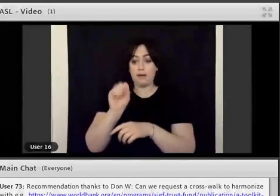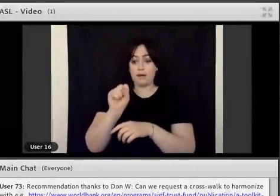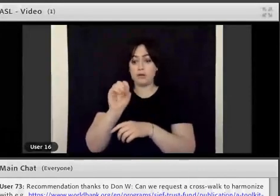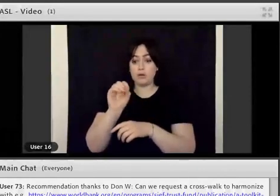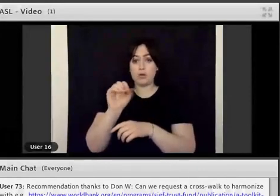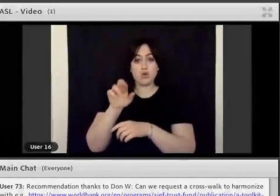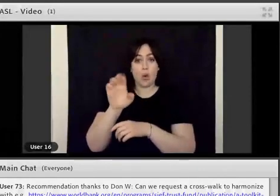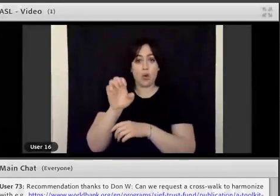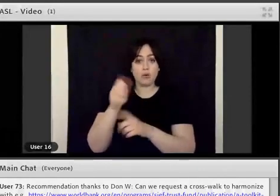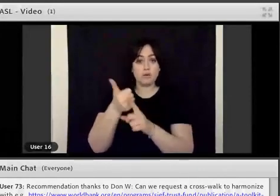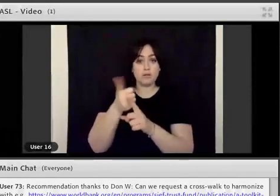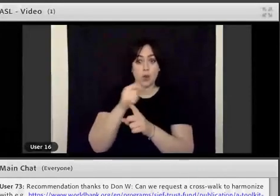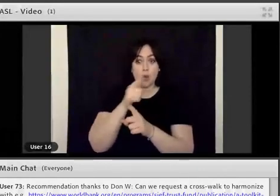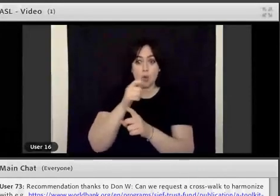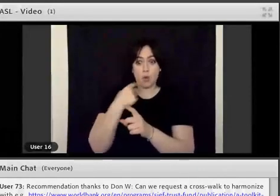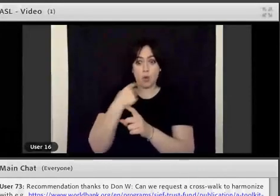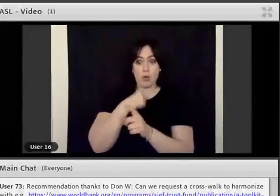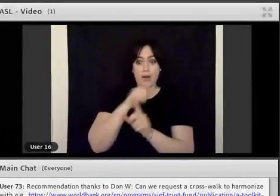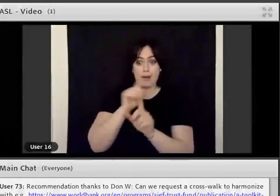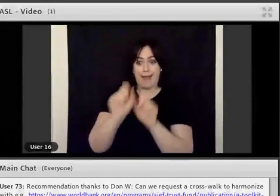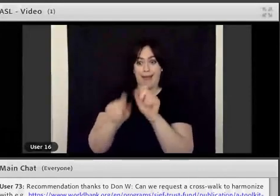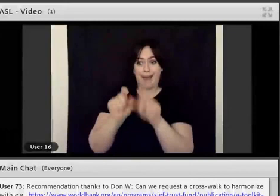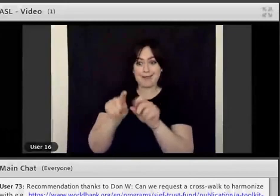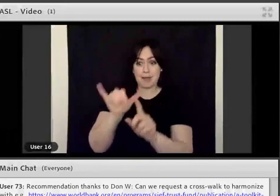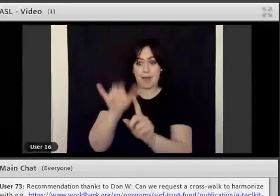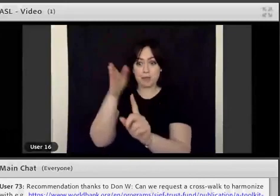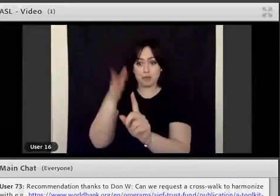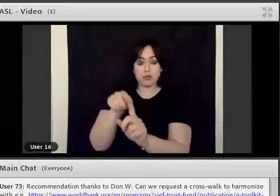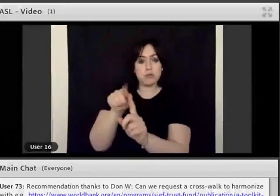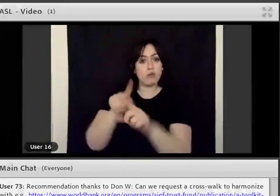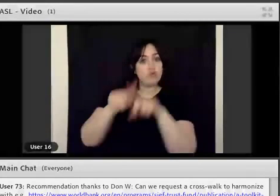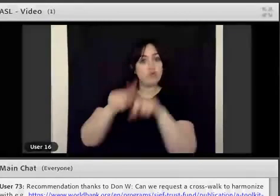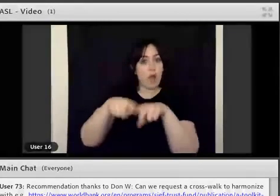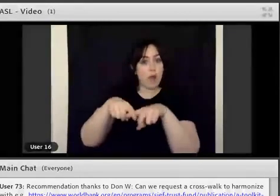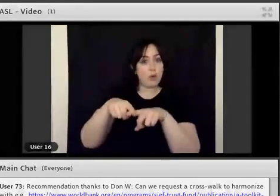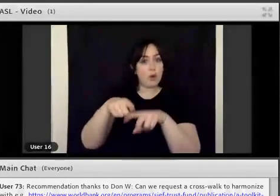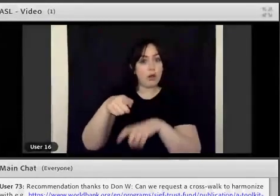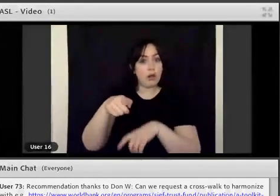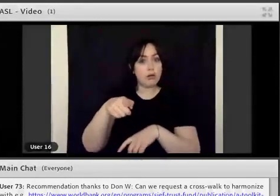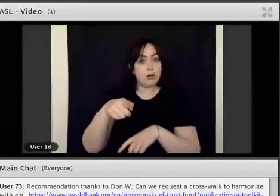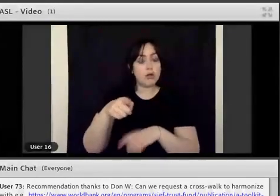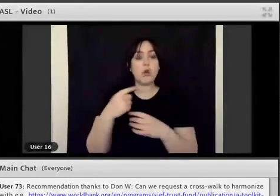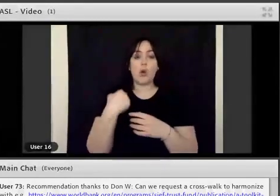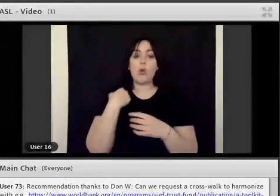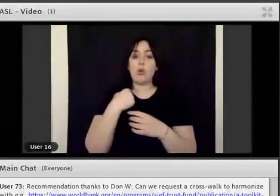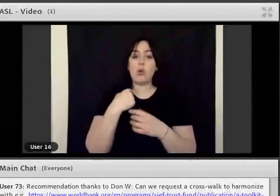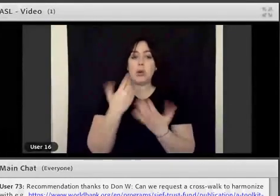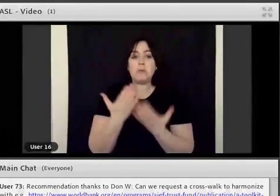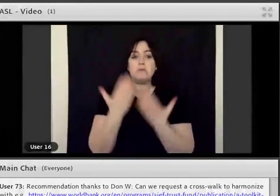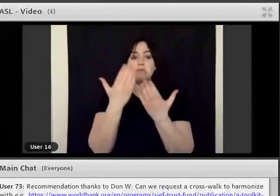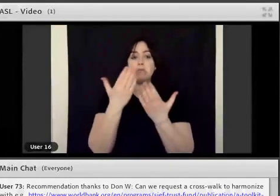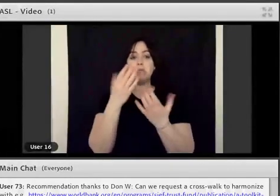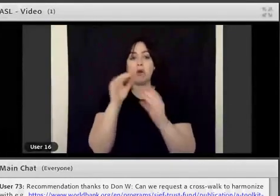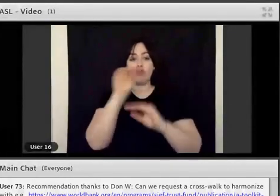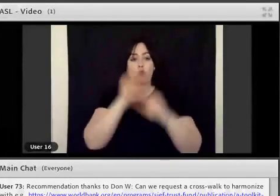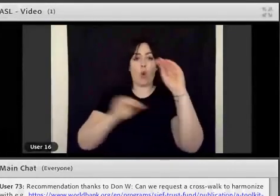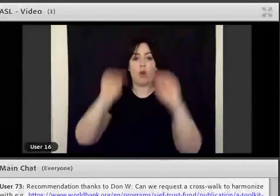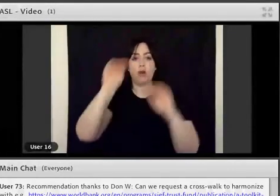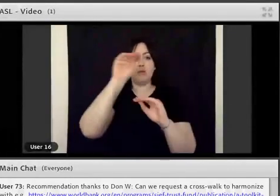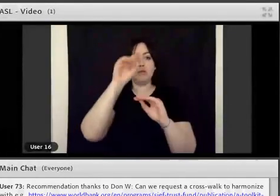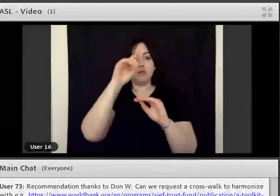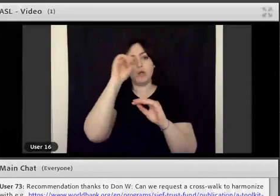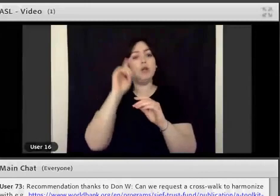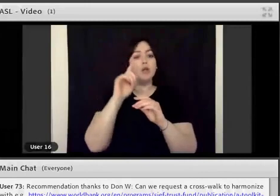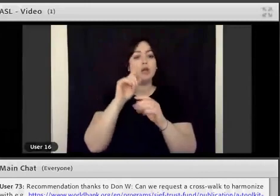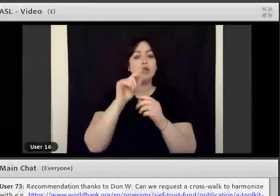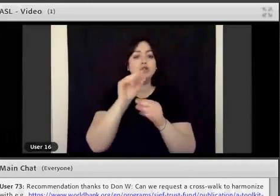So that's where we've mentioned about changing the orientation of the tree, because you